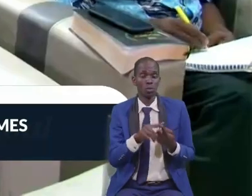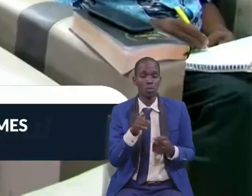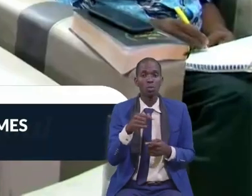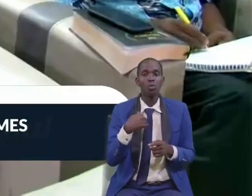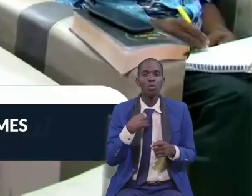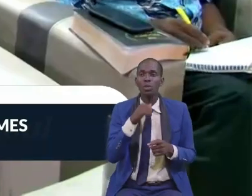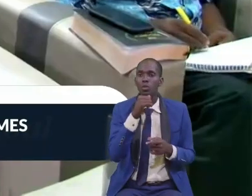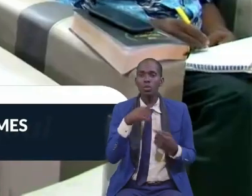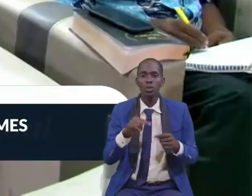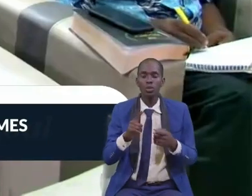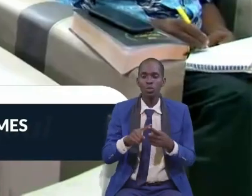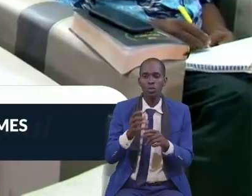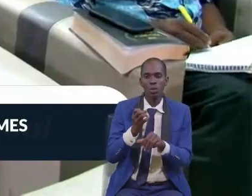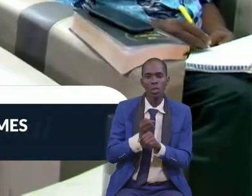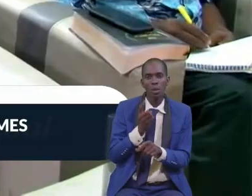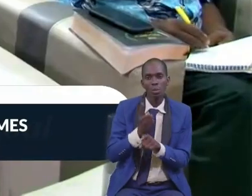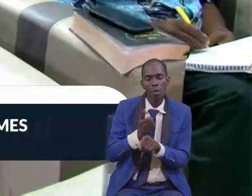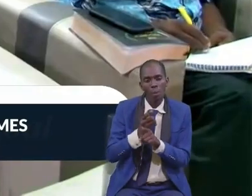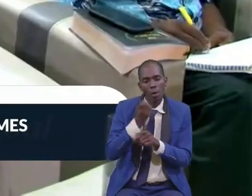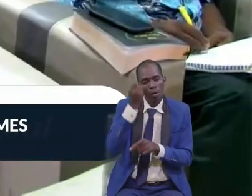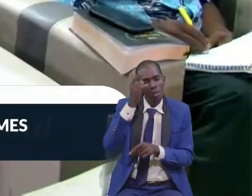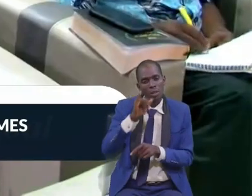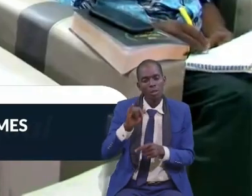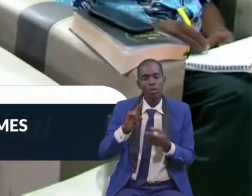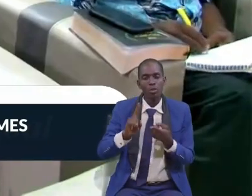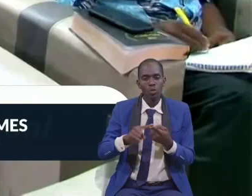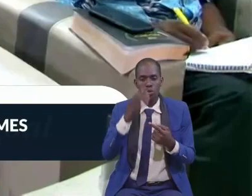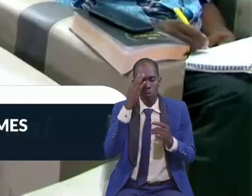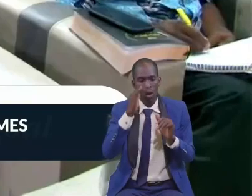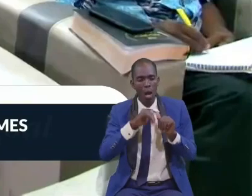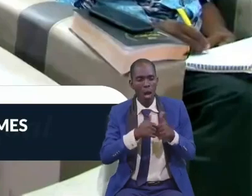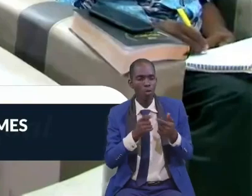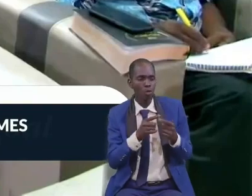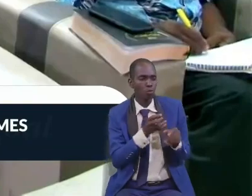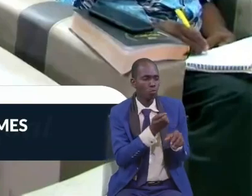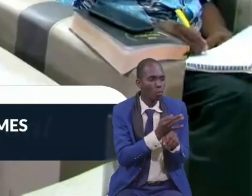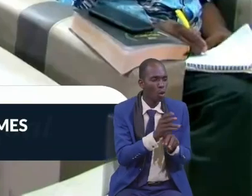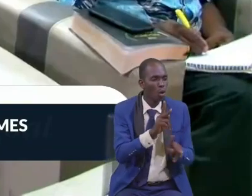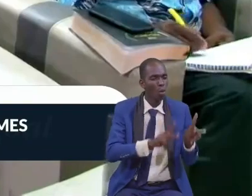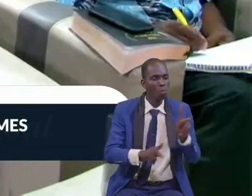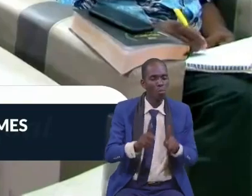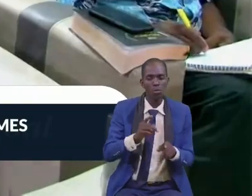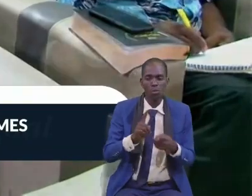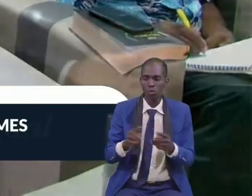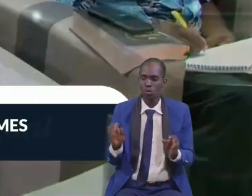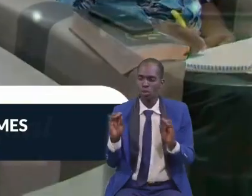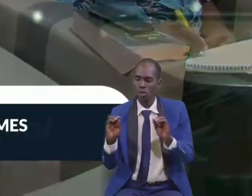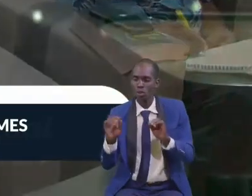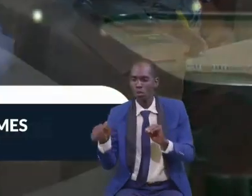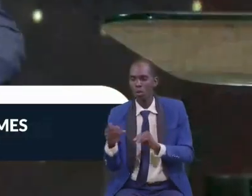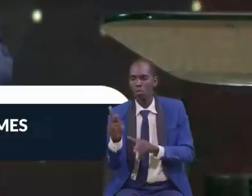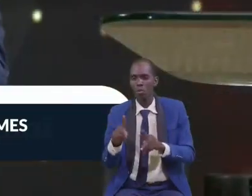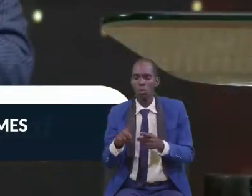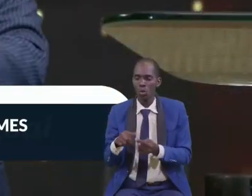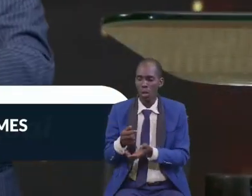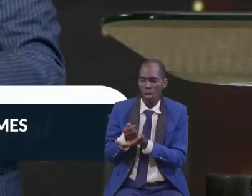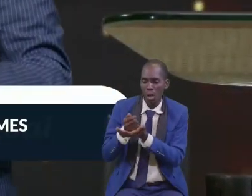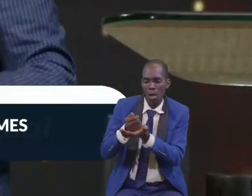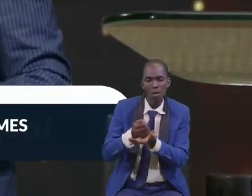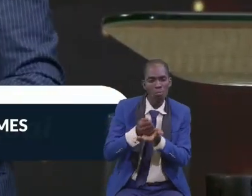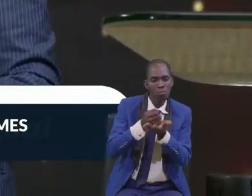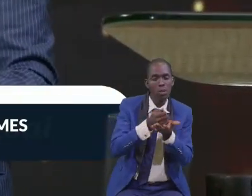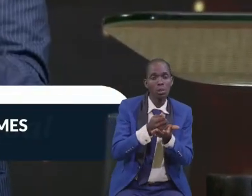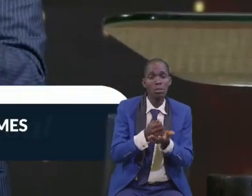the proper perception so as to know how to counsel others, how to teach others, how to help others.